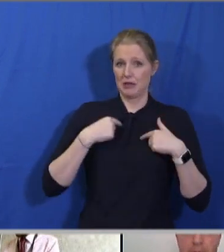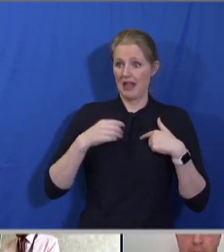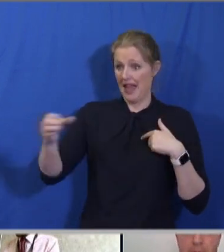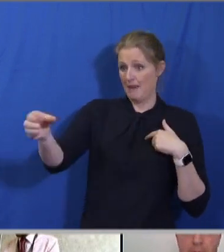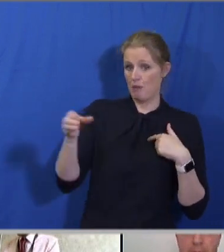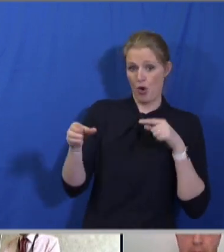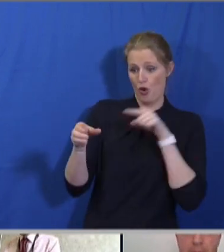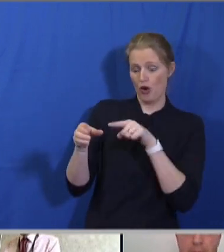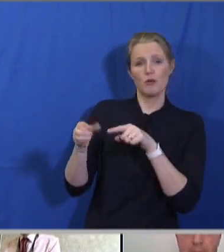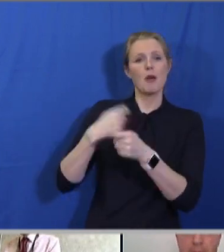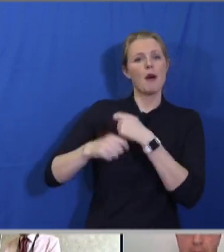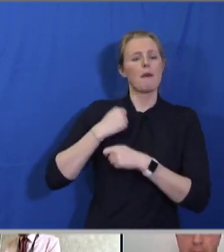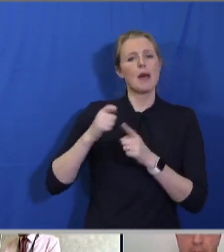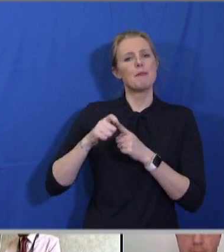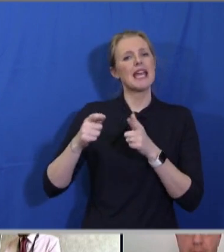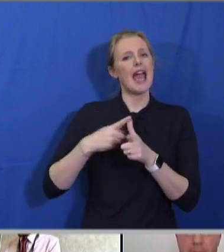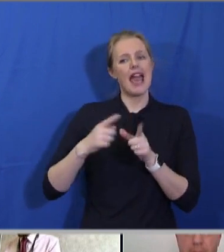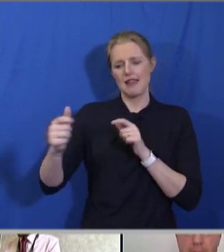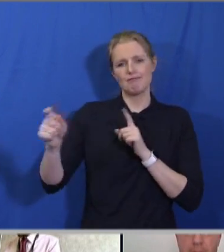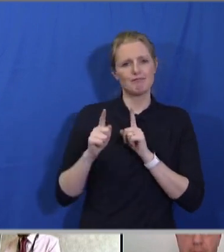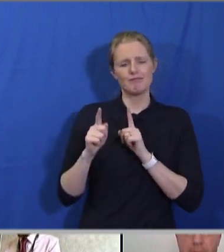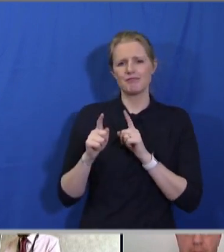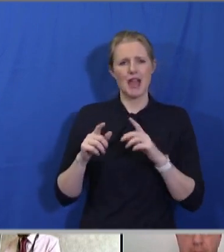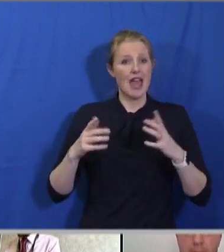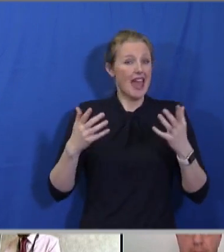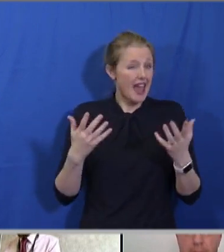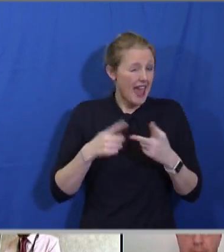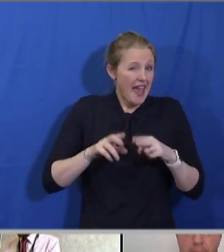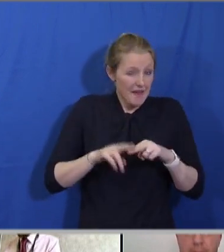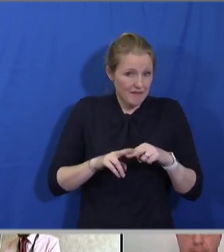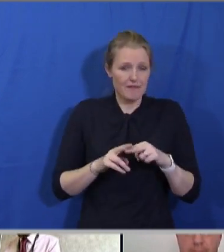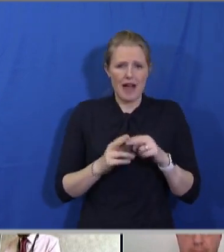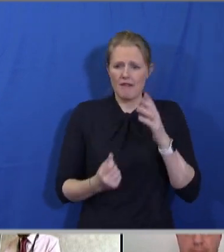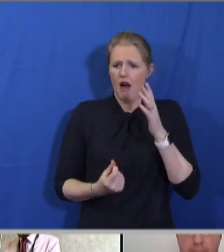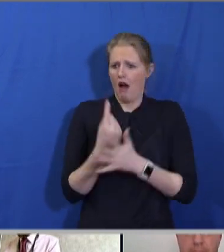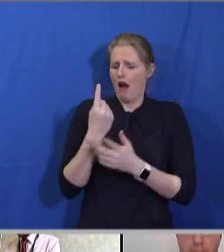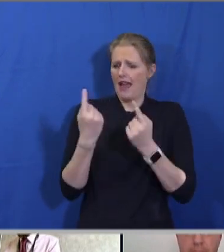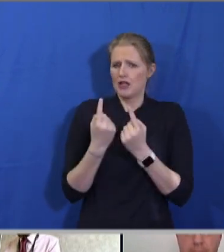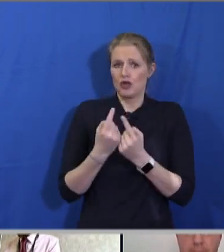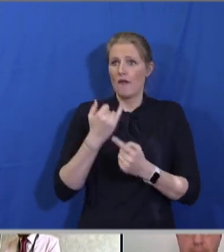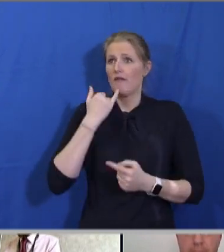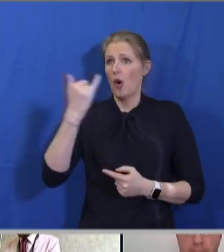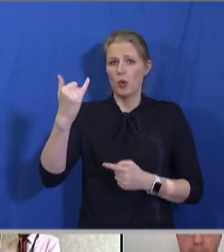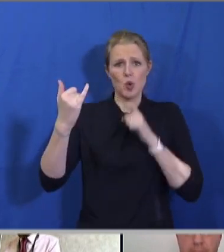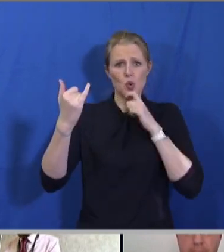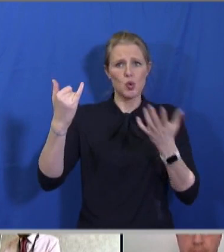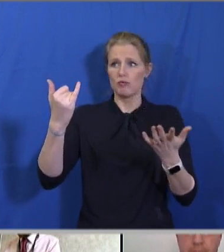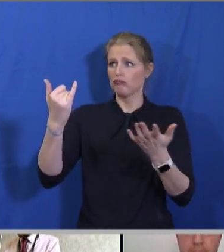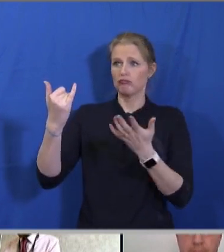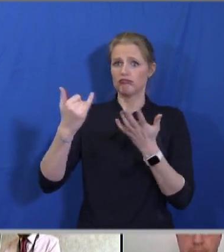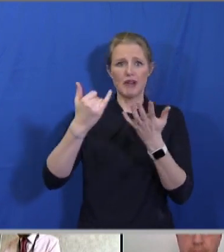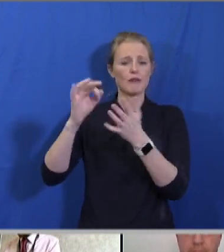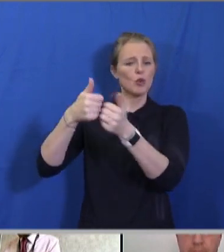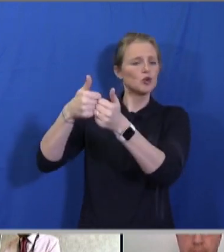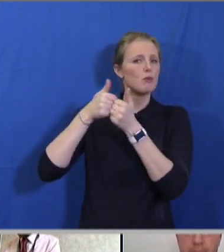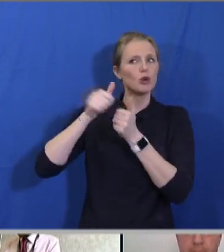from the department in terms of being at the end of the phone if there are issues that need to be assisted with. And I was just wondering what the officials' views would be